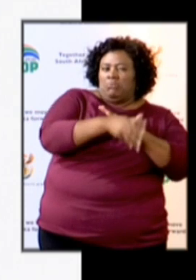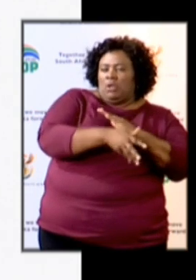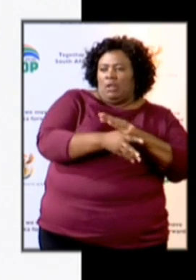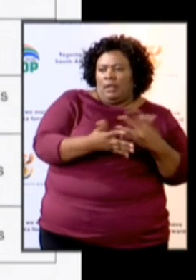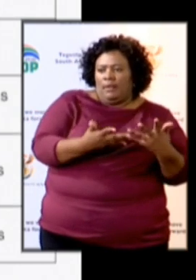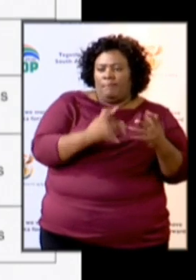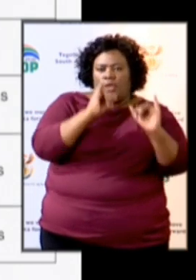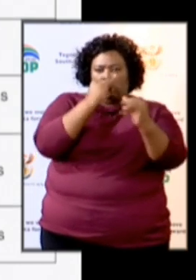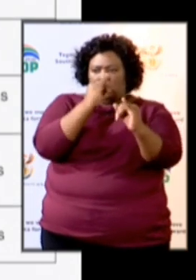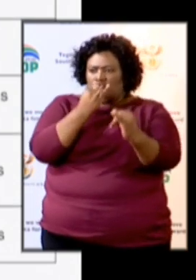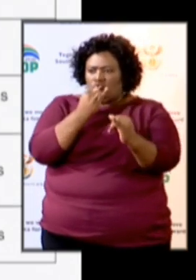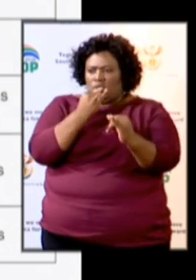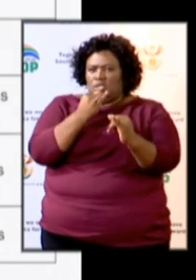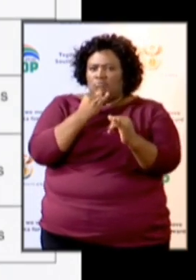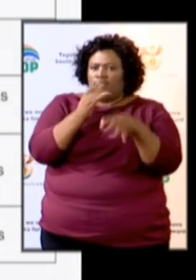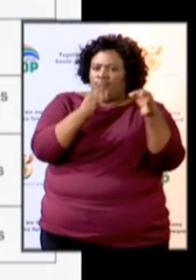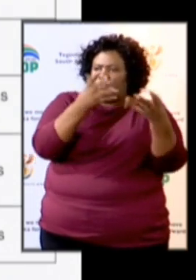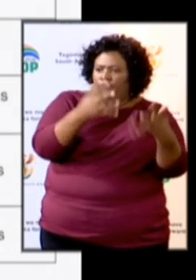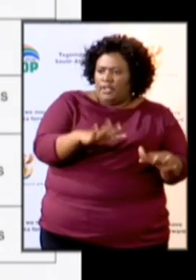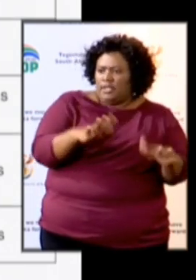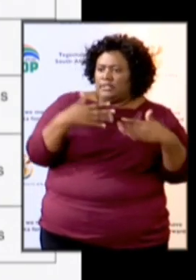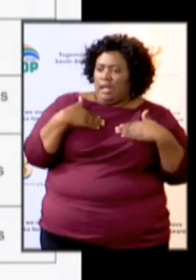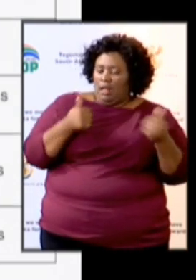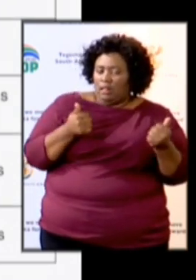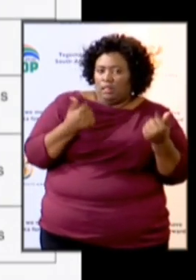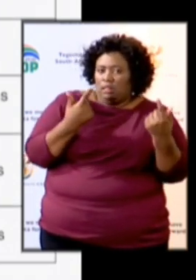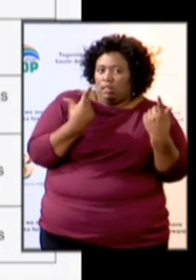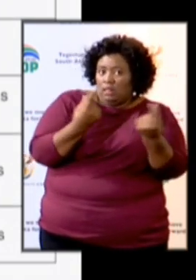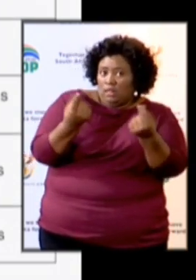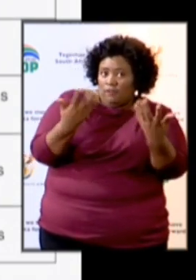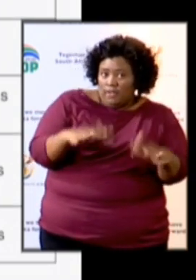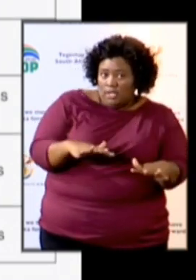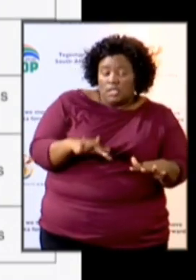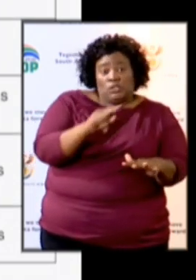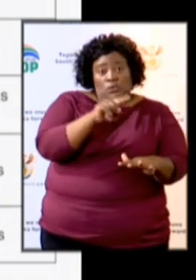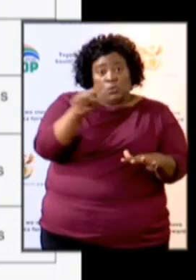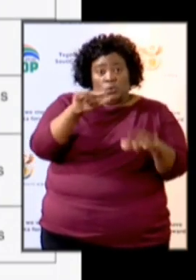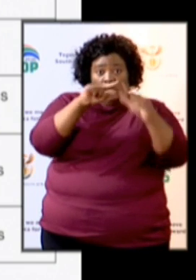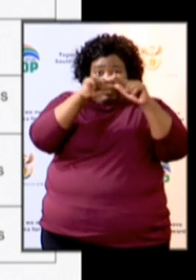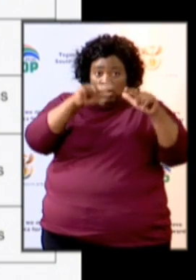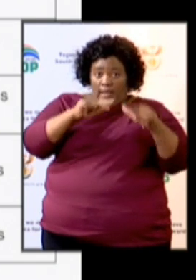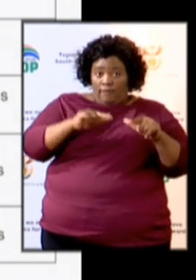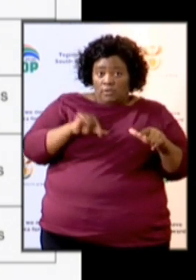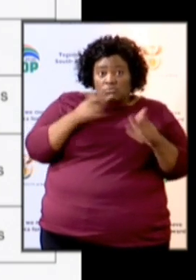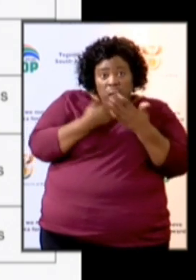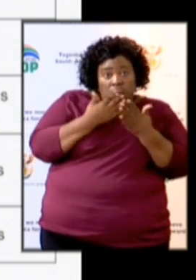dealt with, and the health. So those are the levels, as you can see.